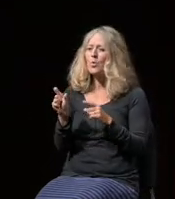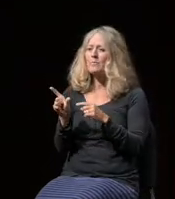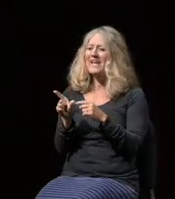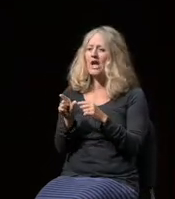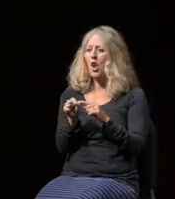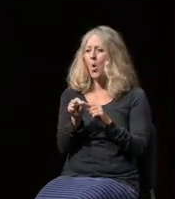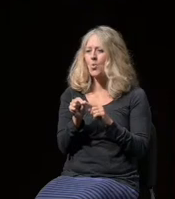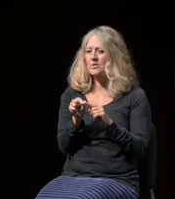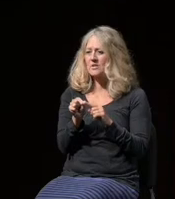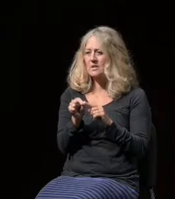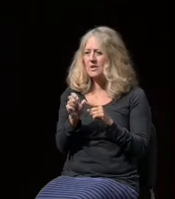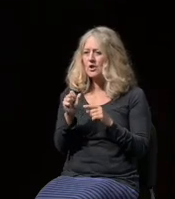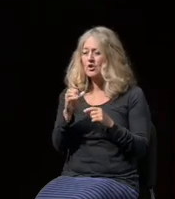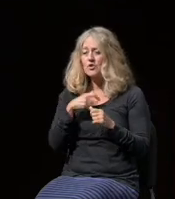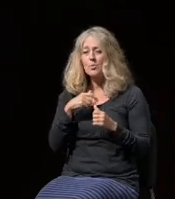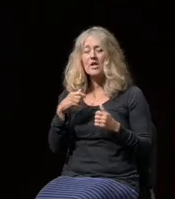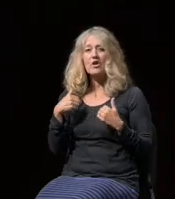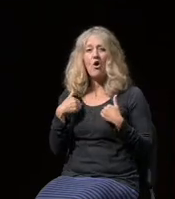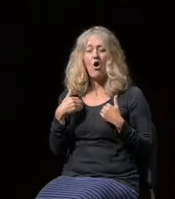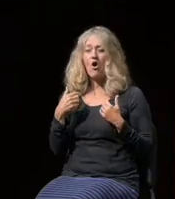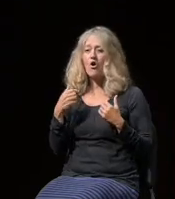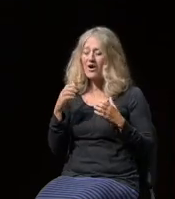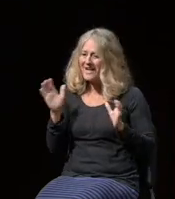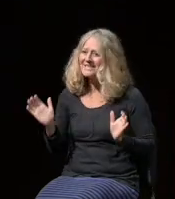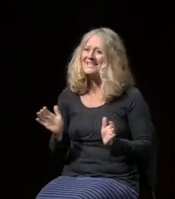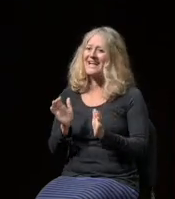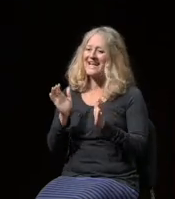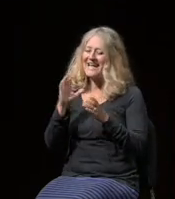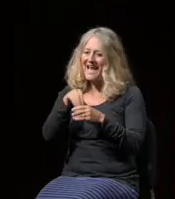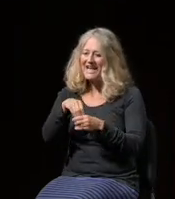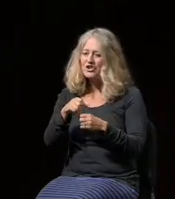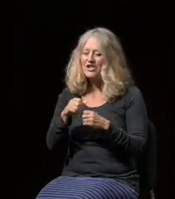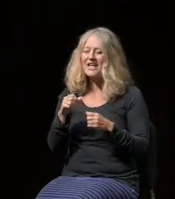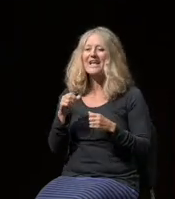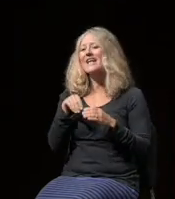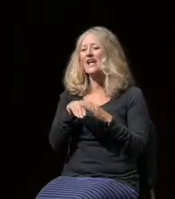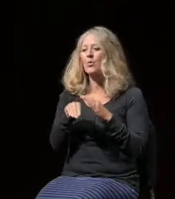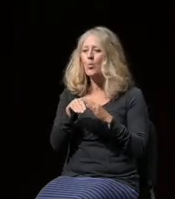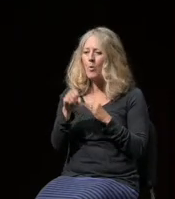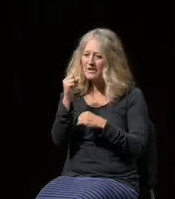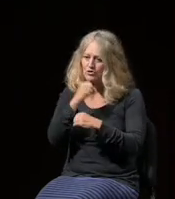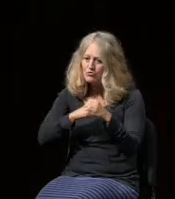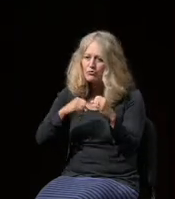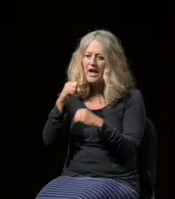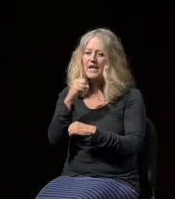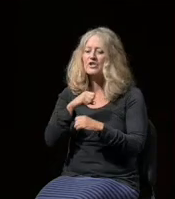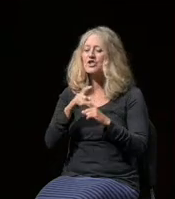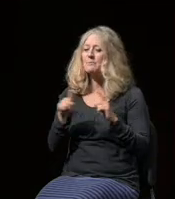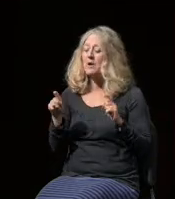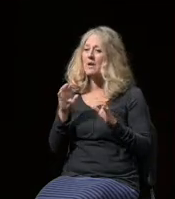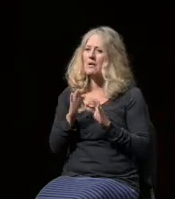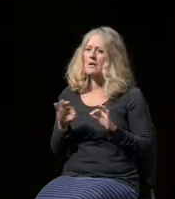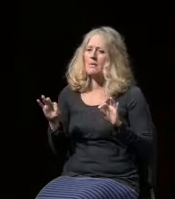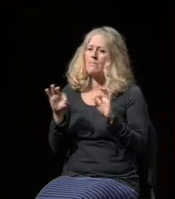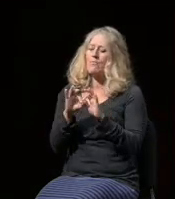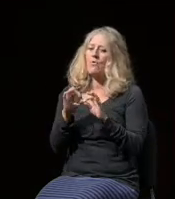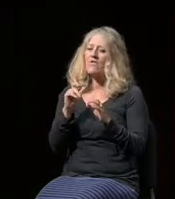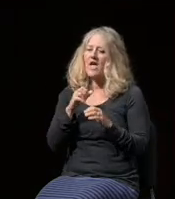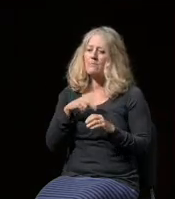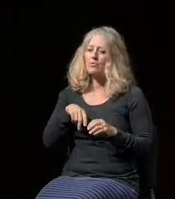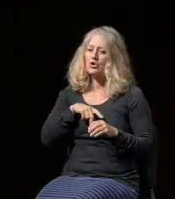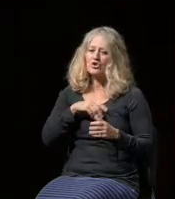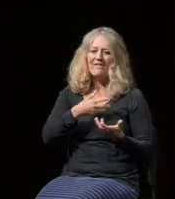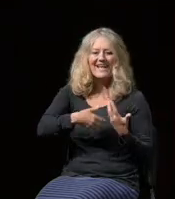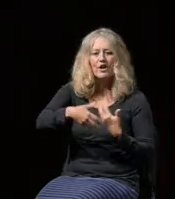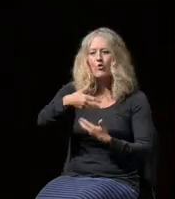Certainly, we are actively engaged in robust enrollment management strategies, but the importance of personal interaction